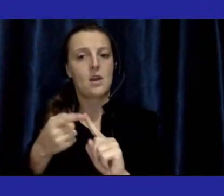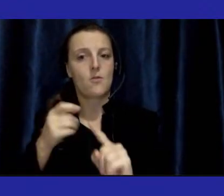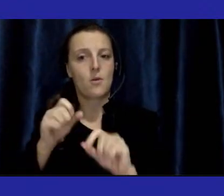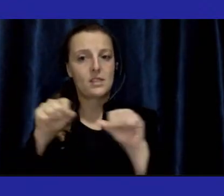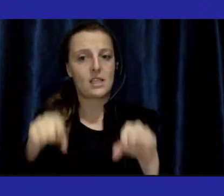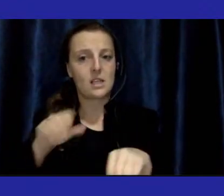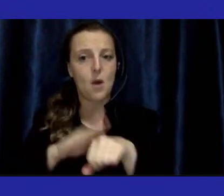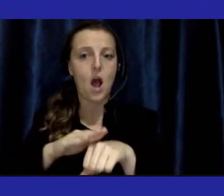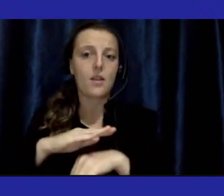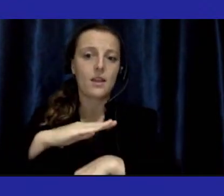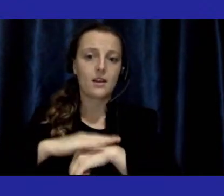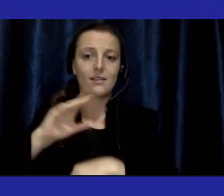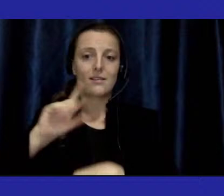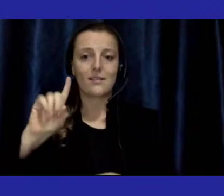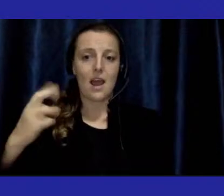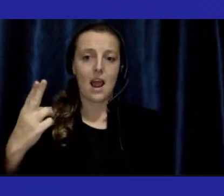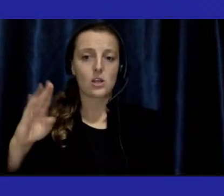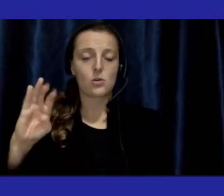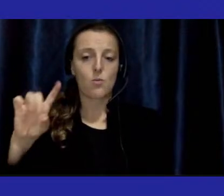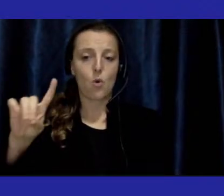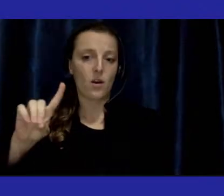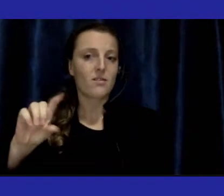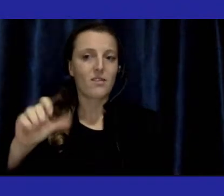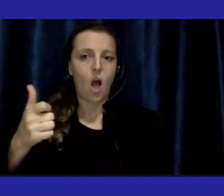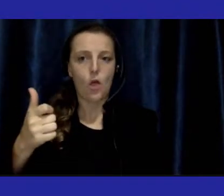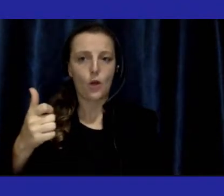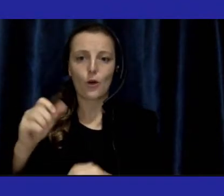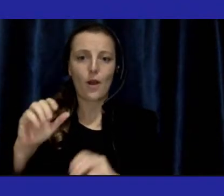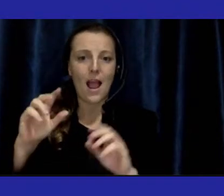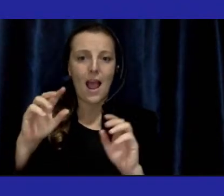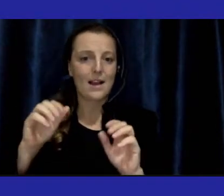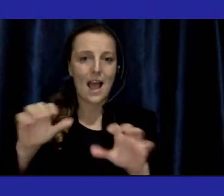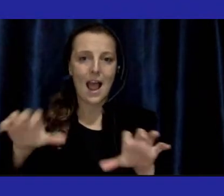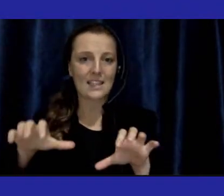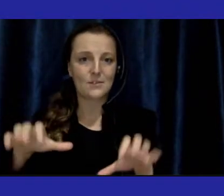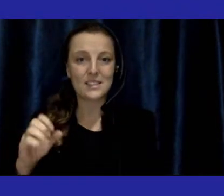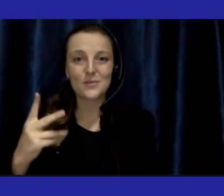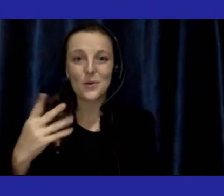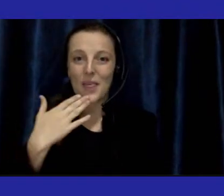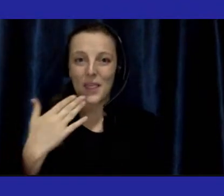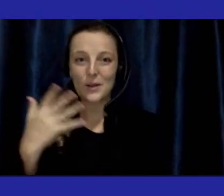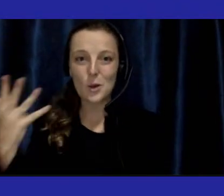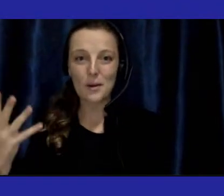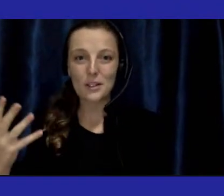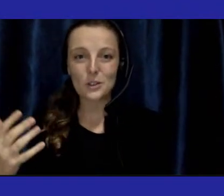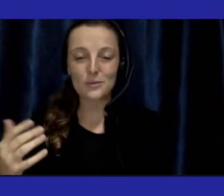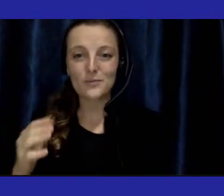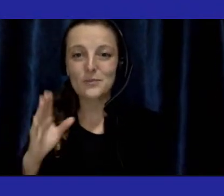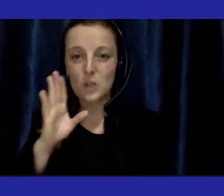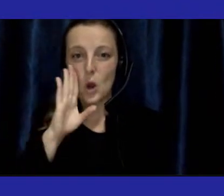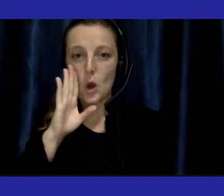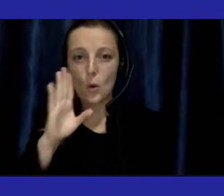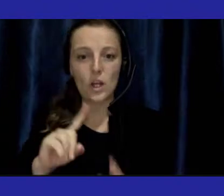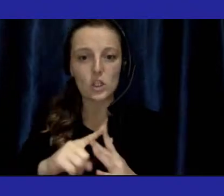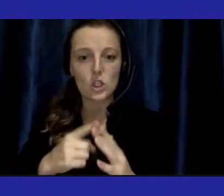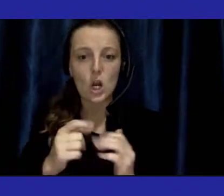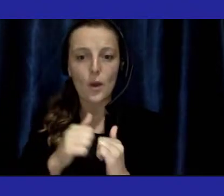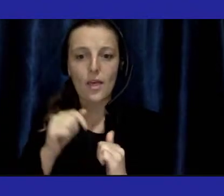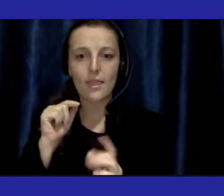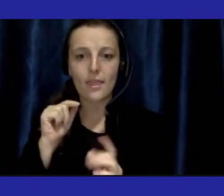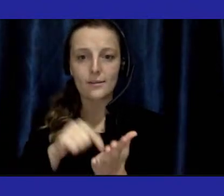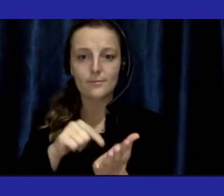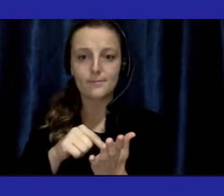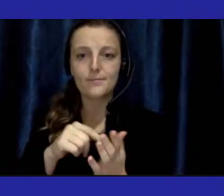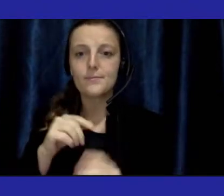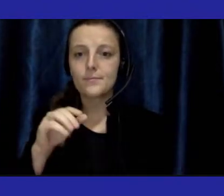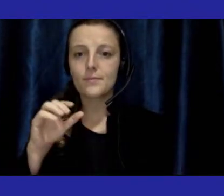Thank you so much. Hello, everyone. So we're going to start with our intergovernmental affairs update, and